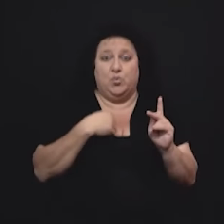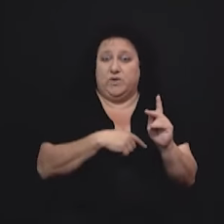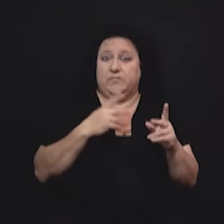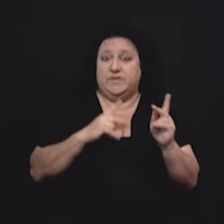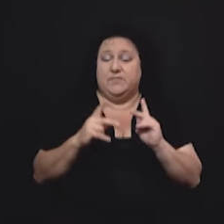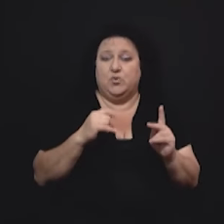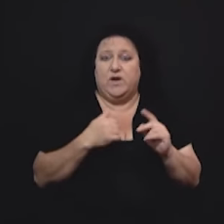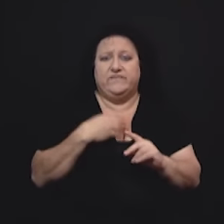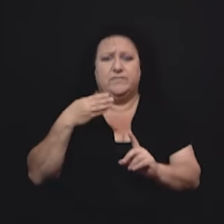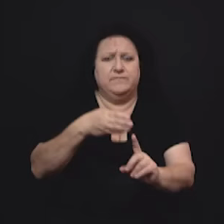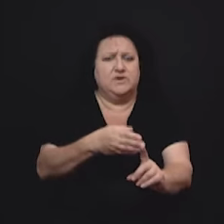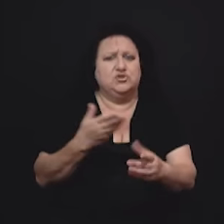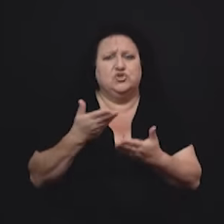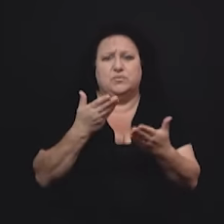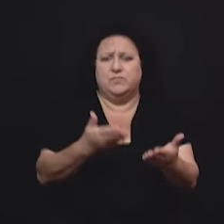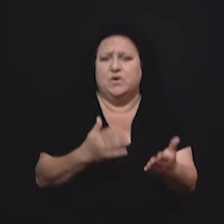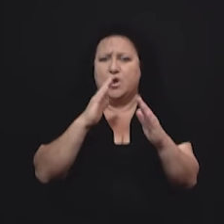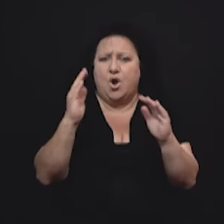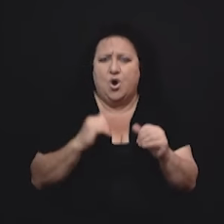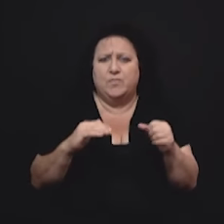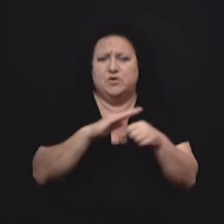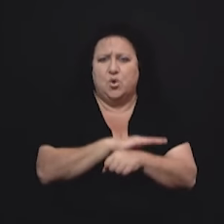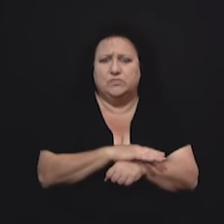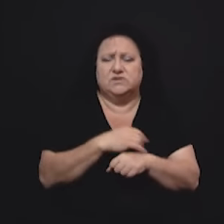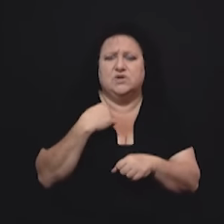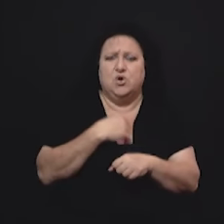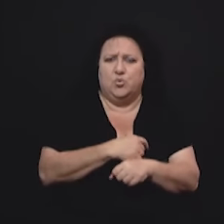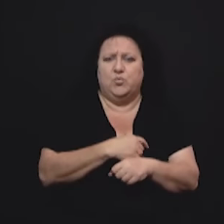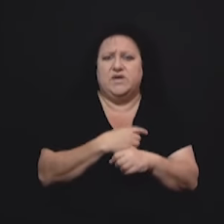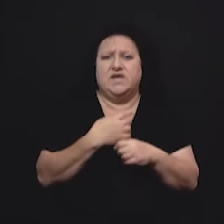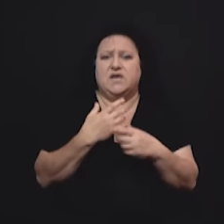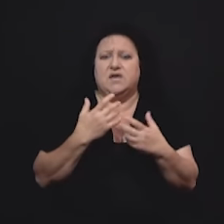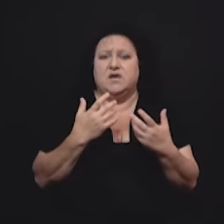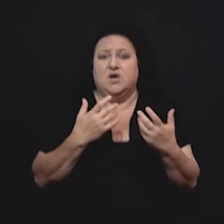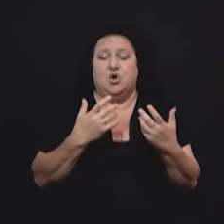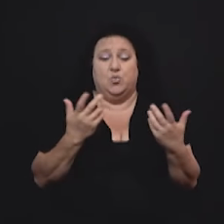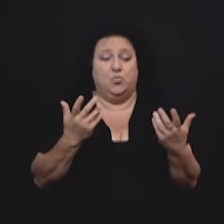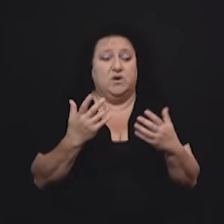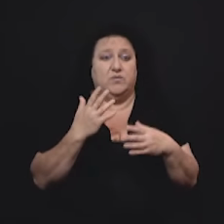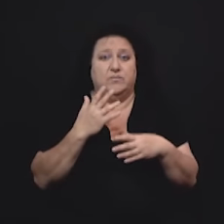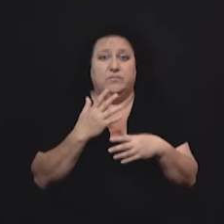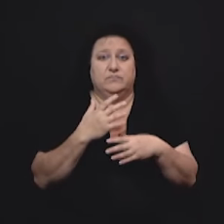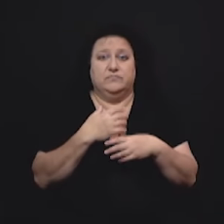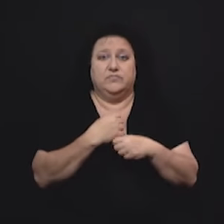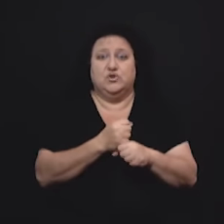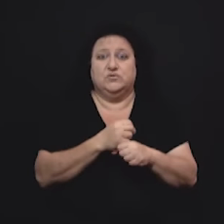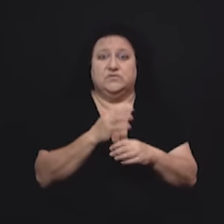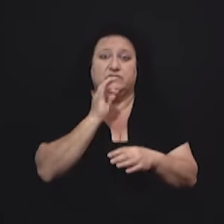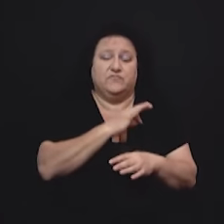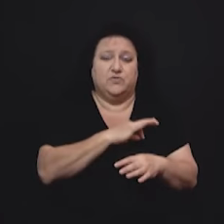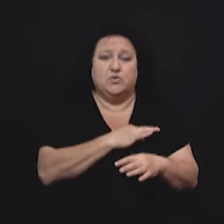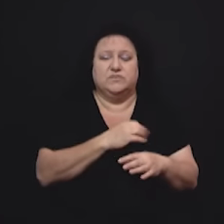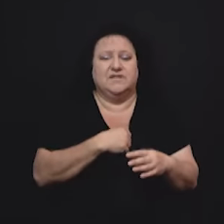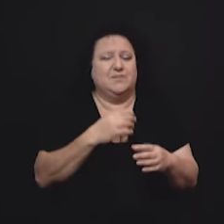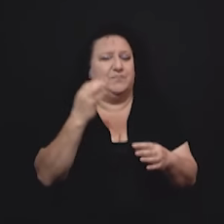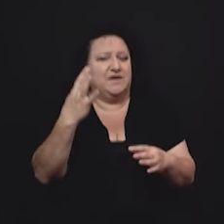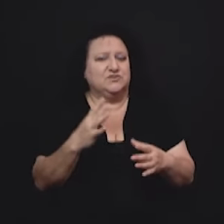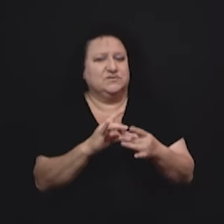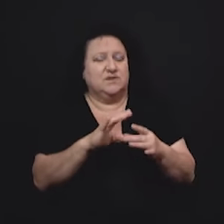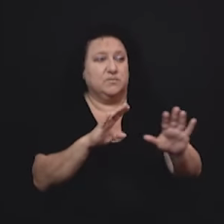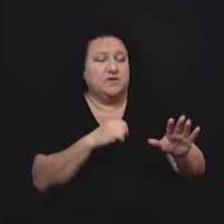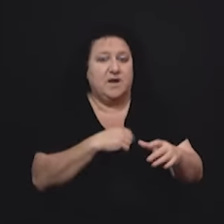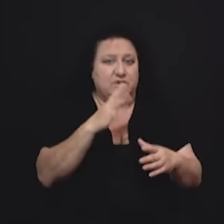through Christ, we will produce fruit. So what? What do we do with this? The old pastor was saying, I'm about to close. What do we do with this?